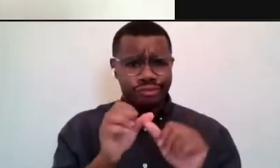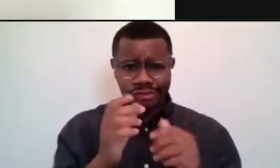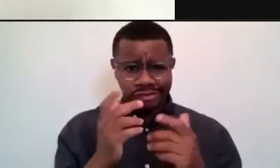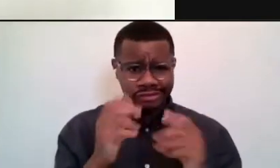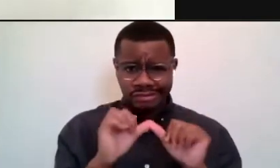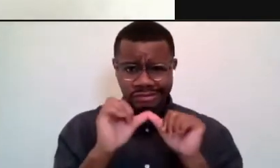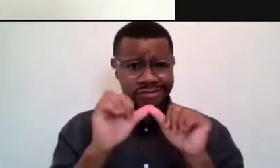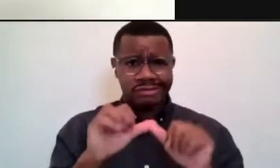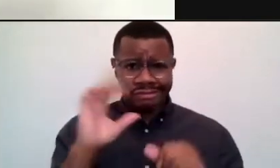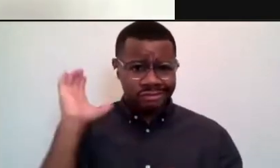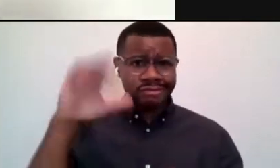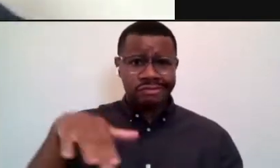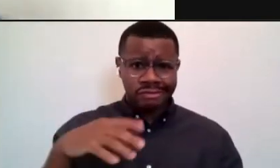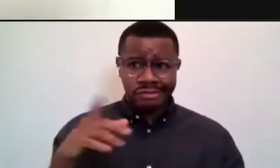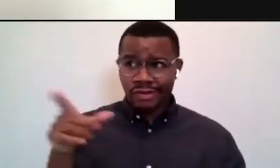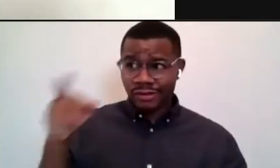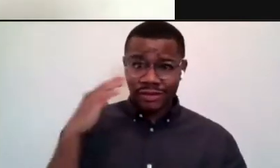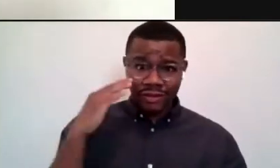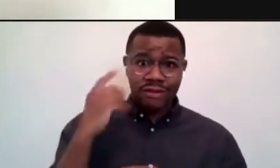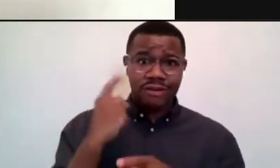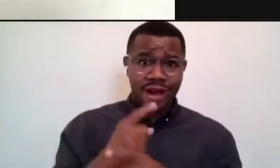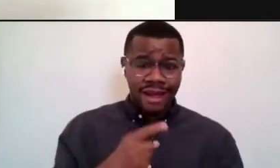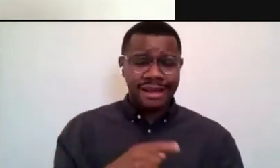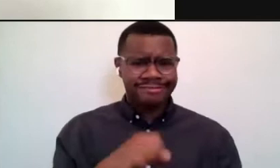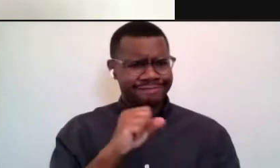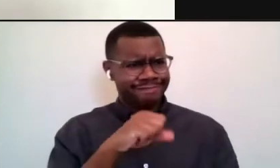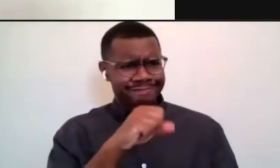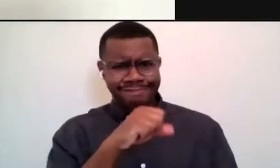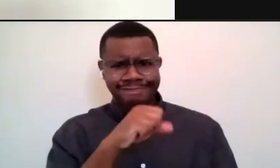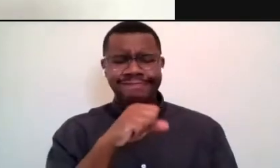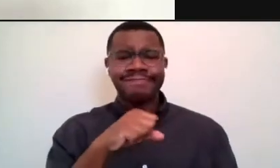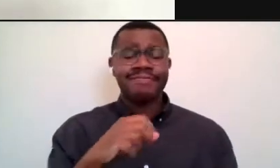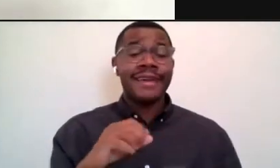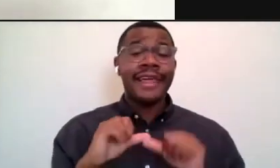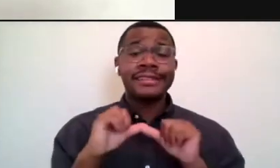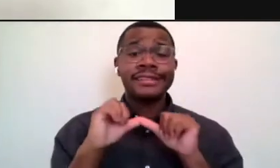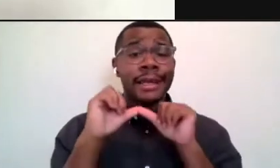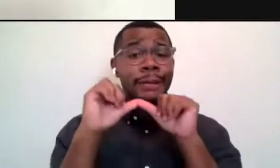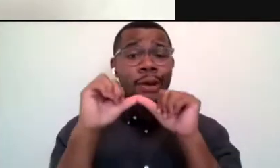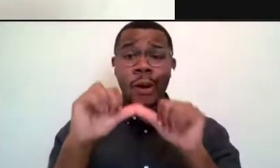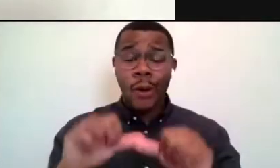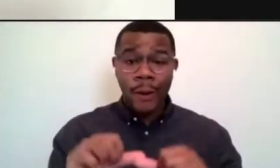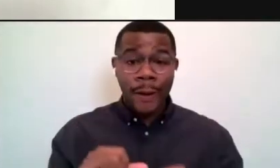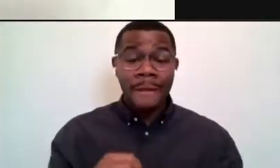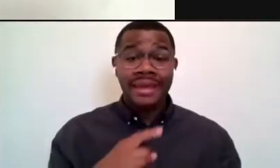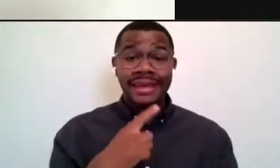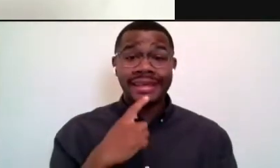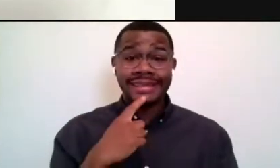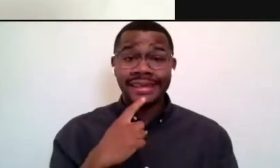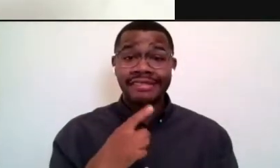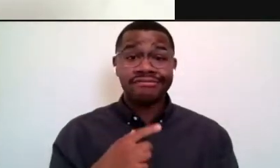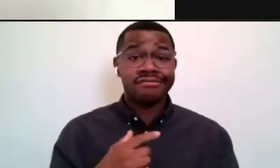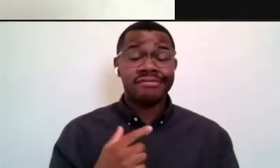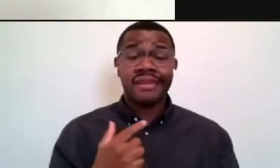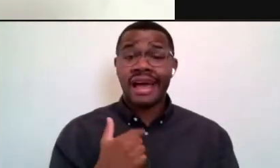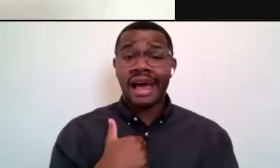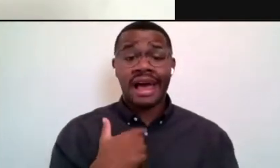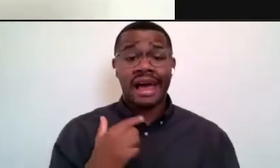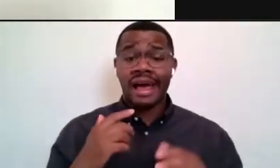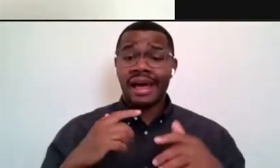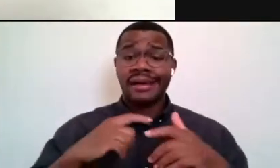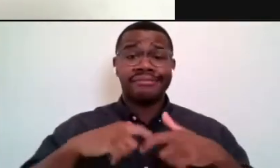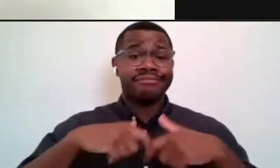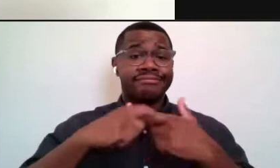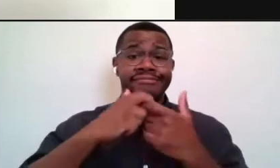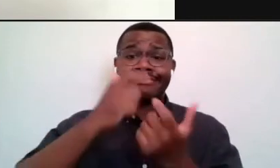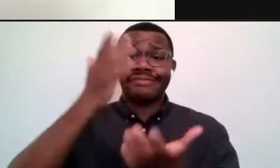Right? Idris, right? So they're going all the time. Man, he said, I just stopped. I just had to stop. I just